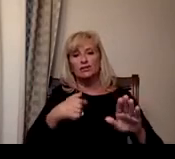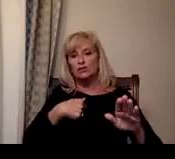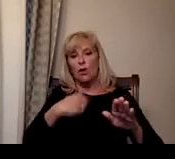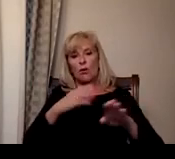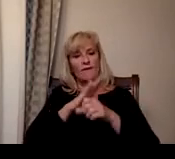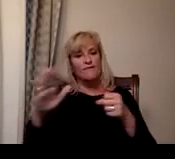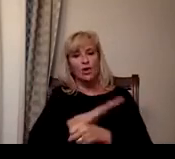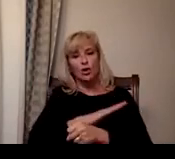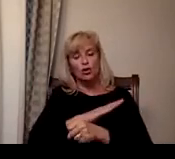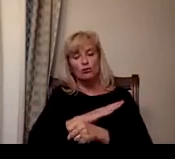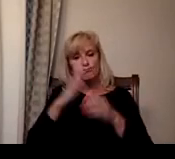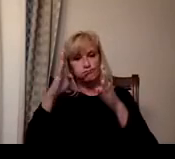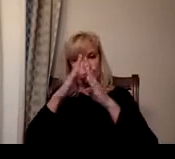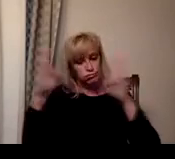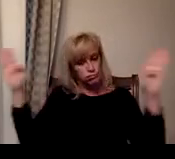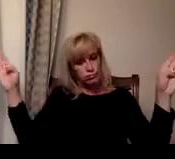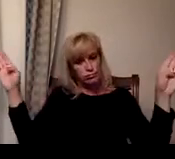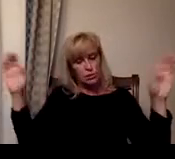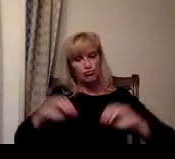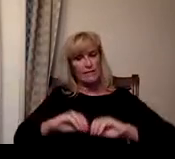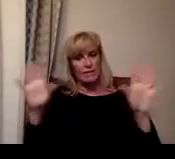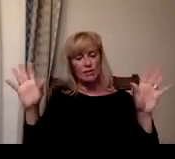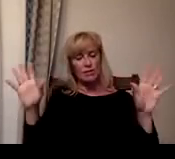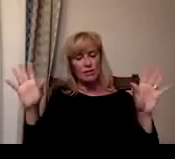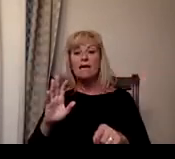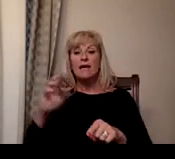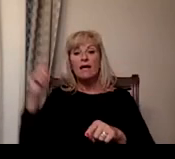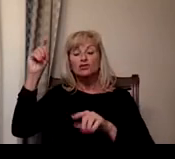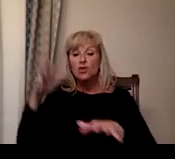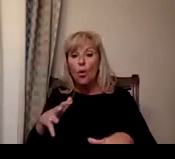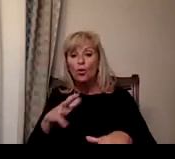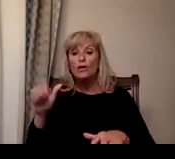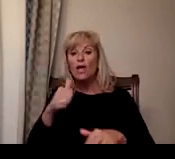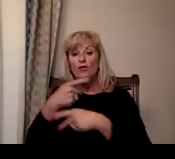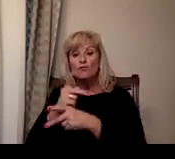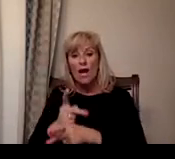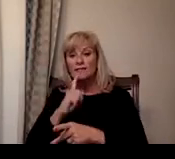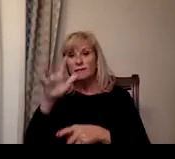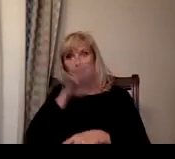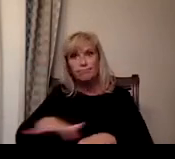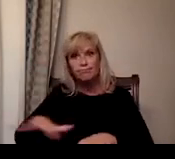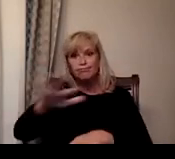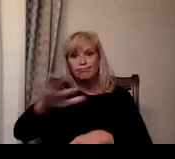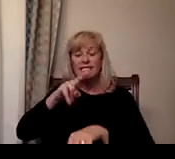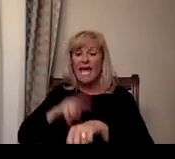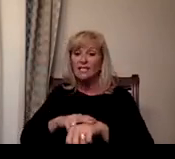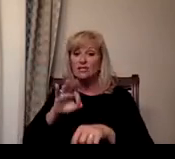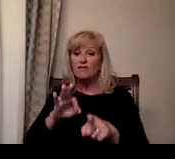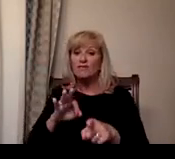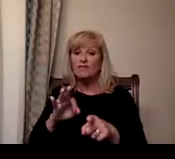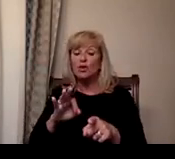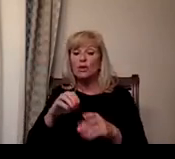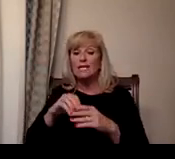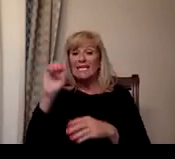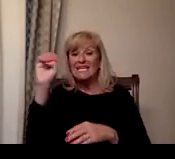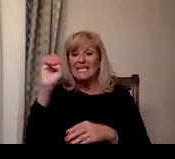our lifestyle products, our commercial solar, those are nationwide. So if you're in a state, other than kind of the East Coast